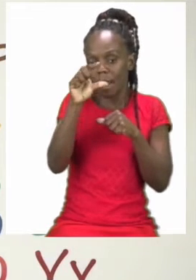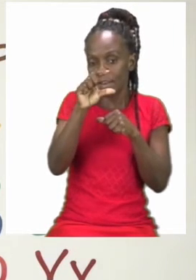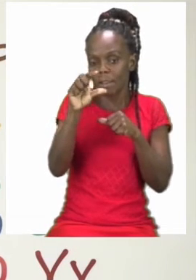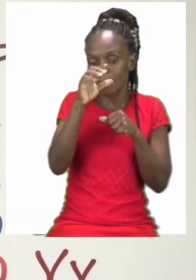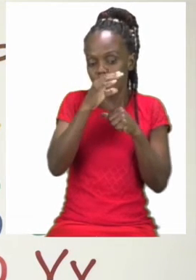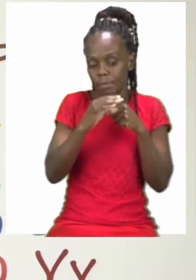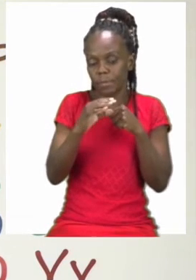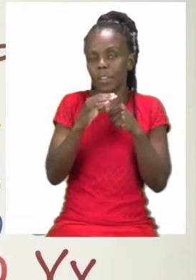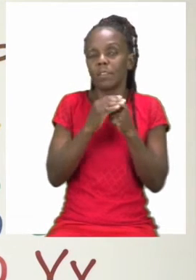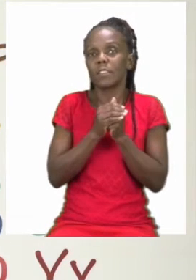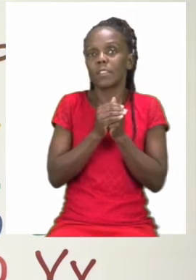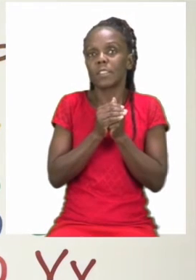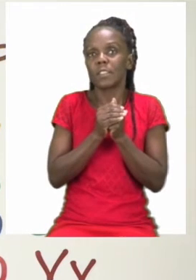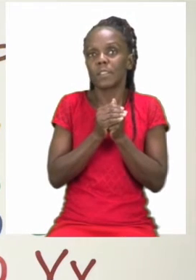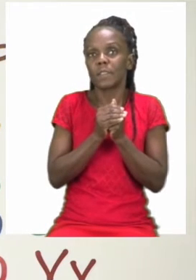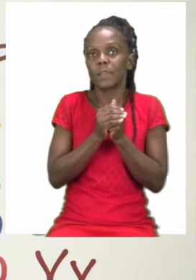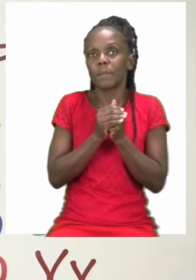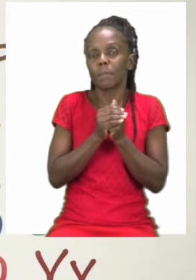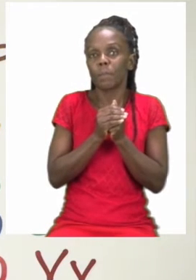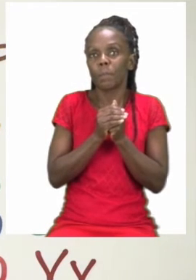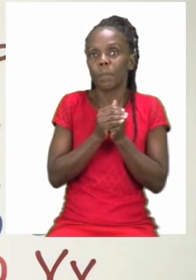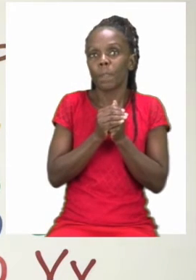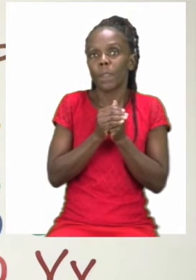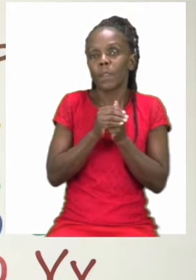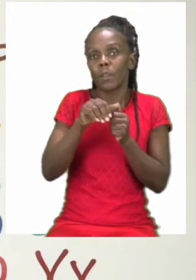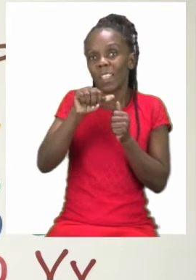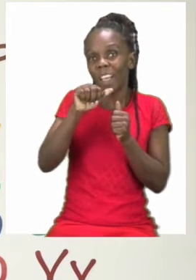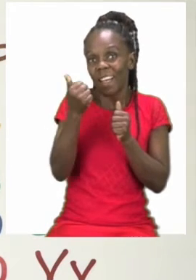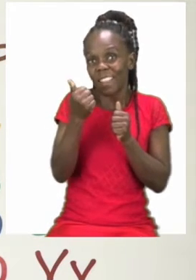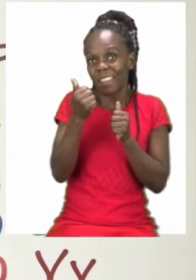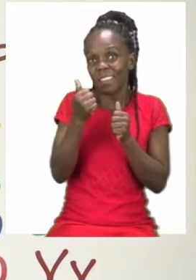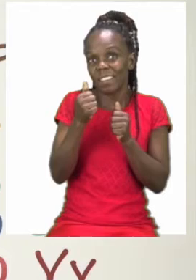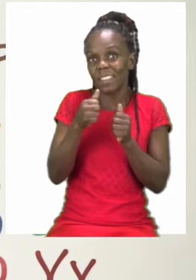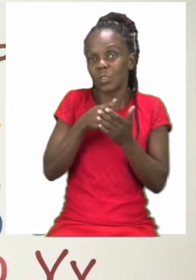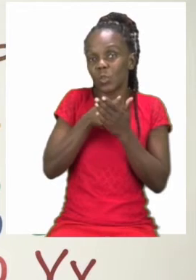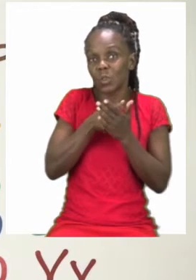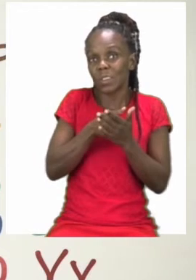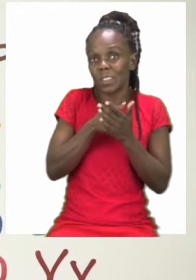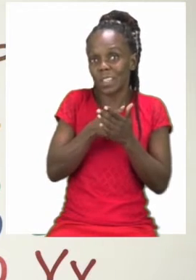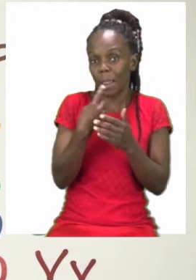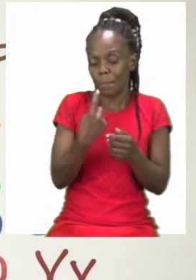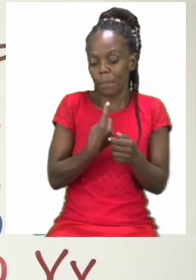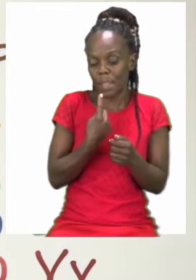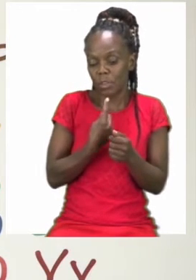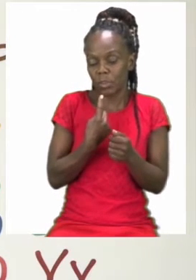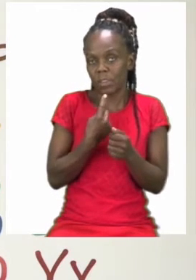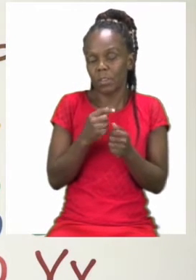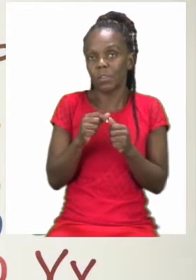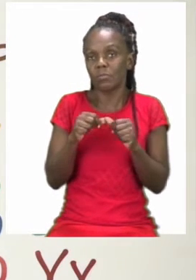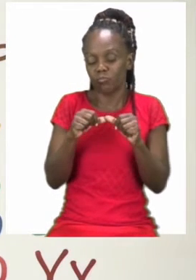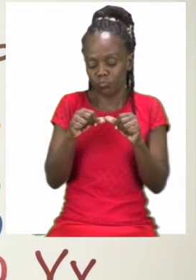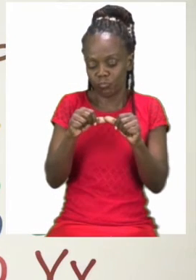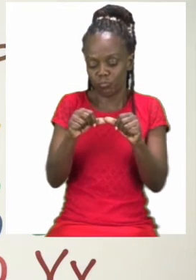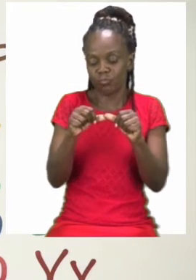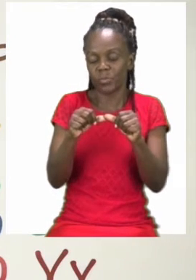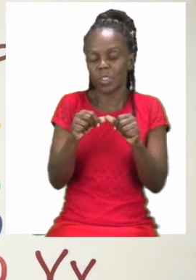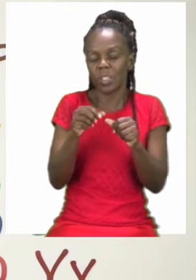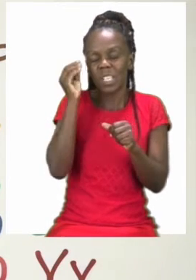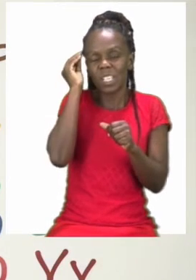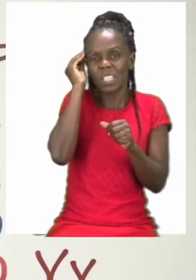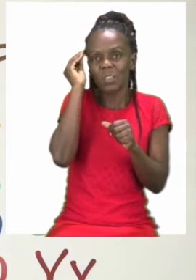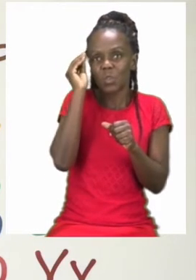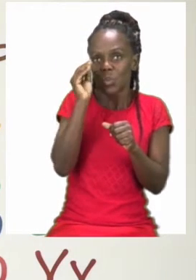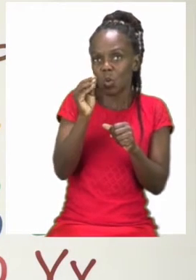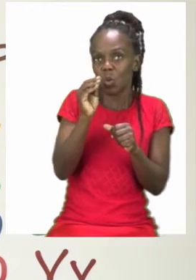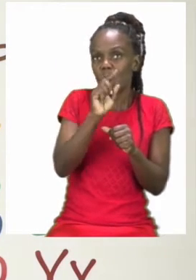Now the rest of them you can try by yourself, and make sure that if you don't know, it's okay to ask the adult that you are